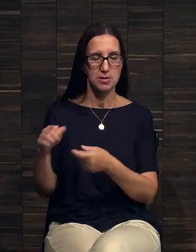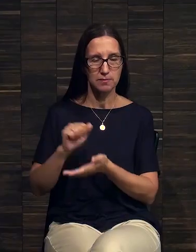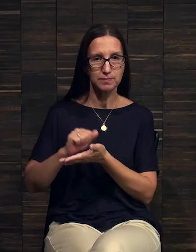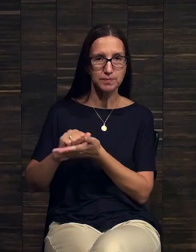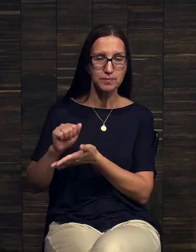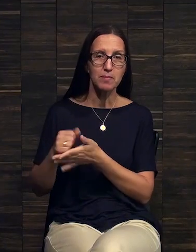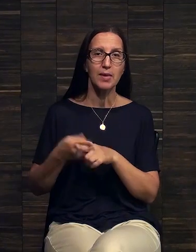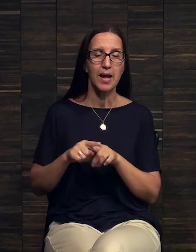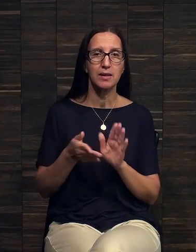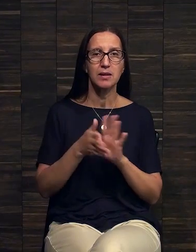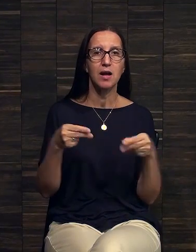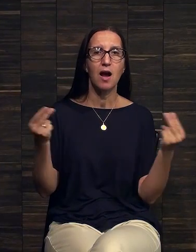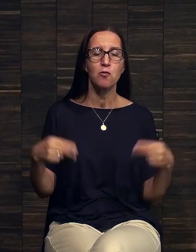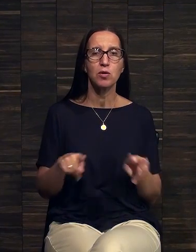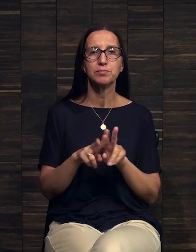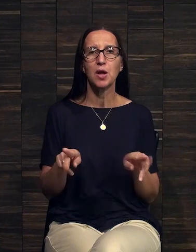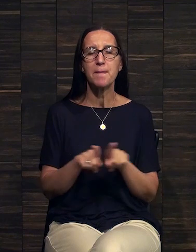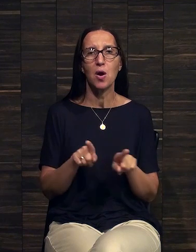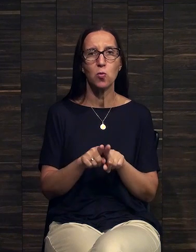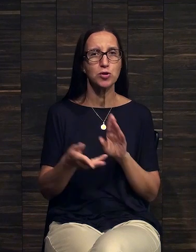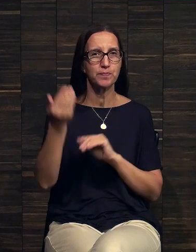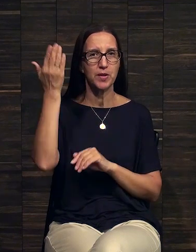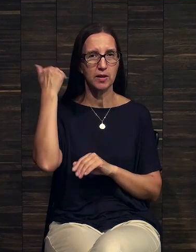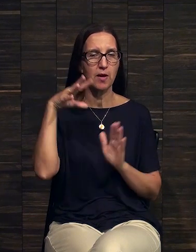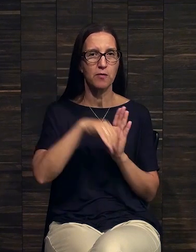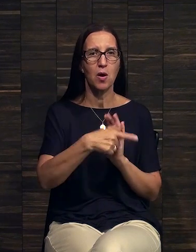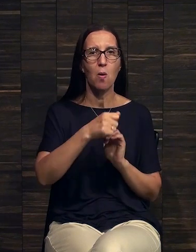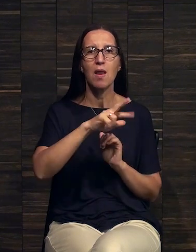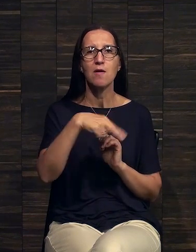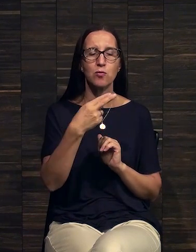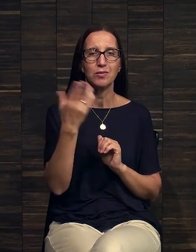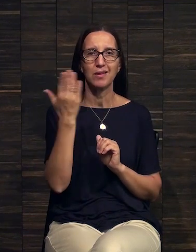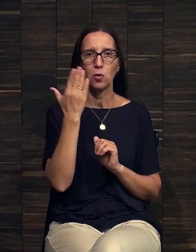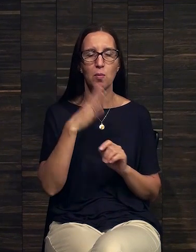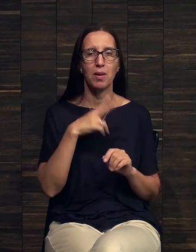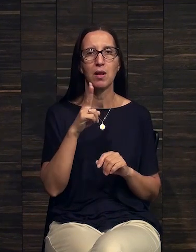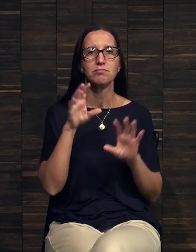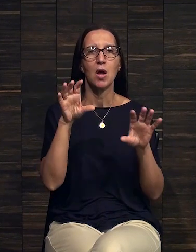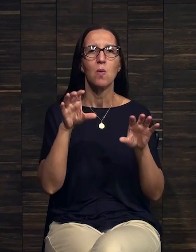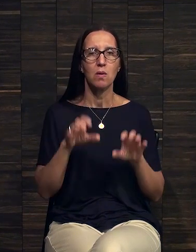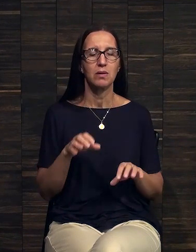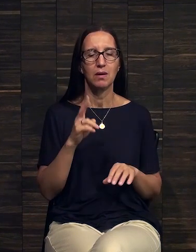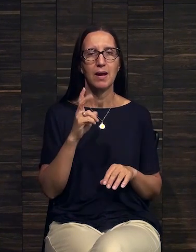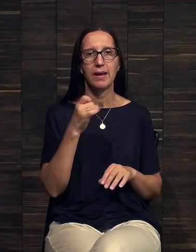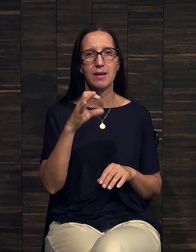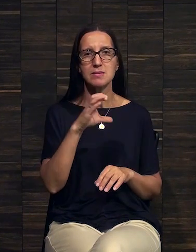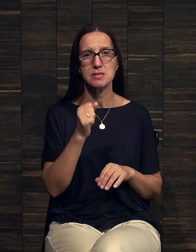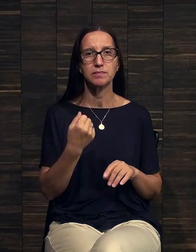will take our comics for distribution. It looked very similar to